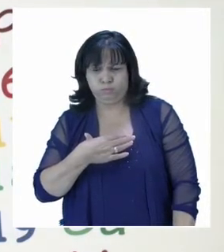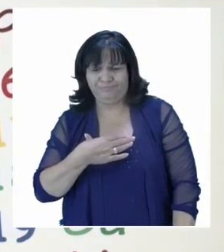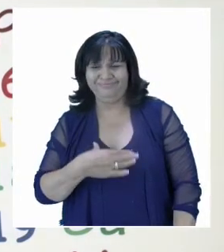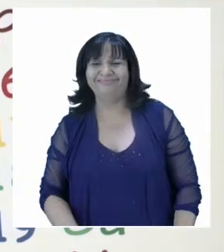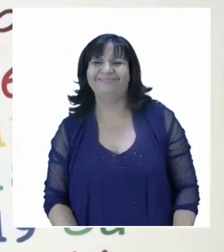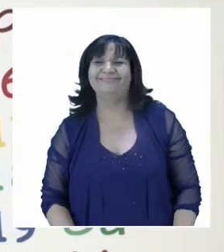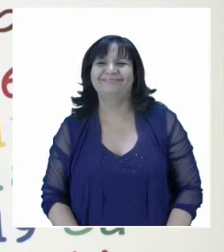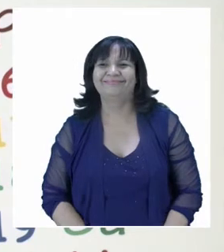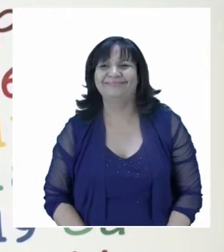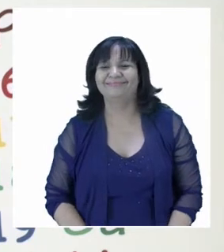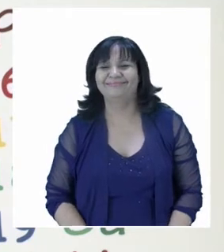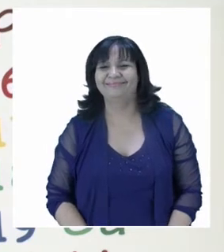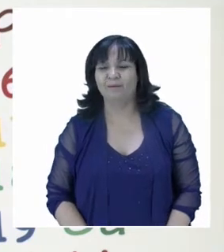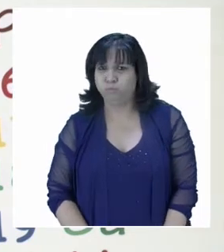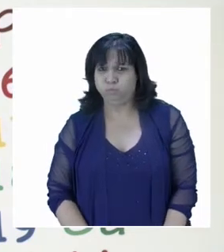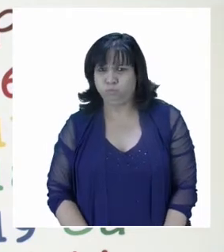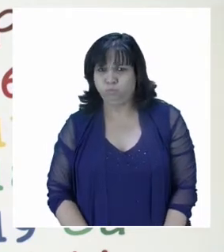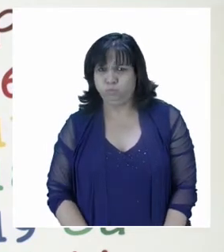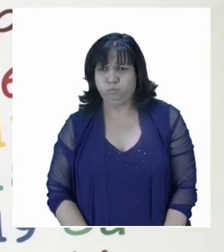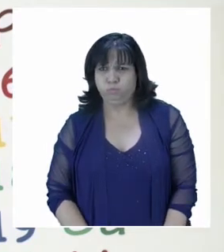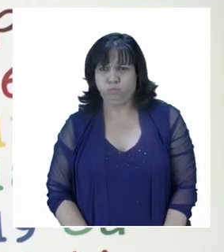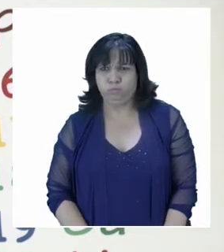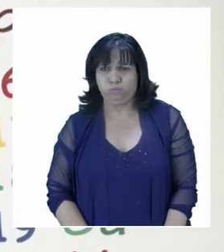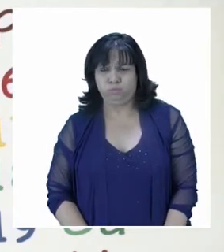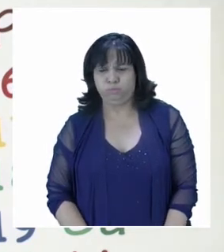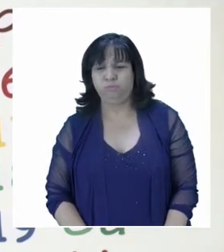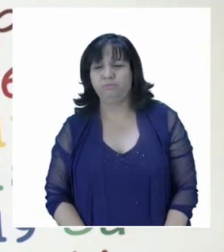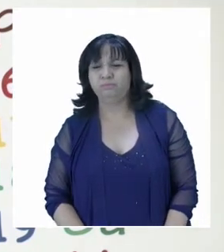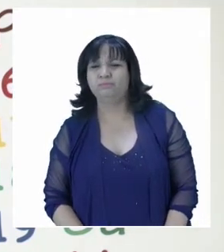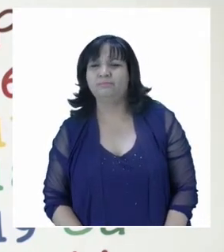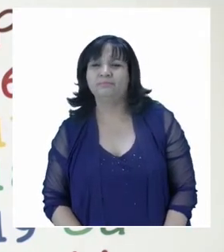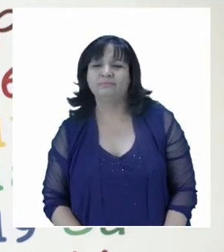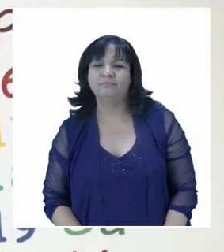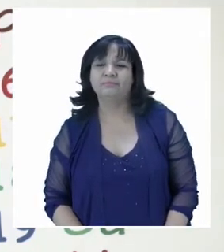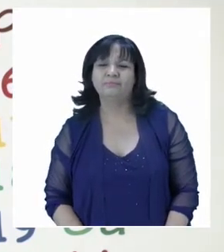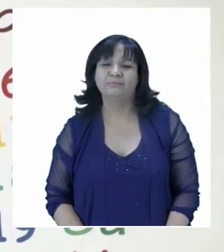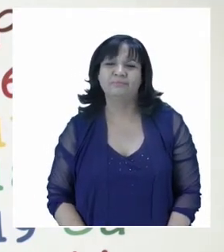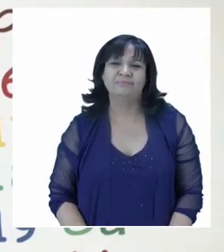When teacher's angry, she looks like this.